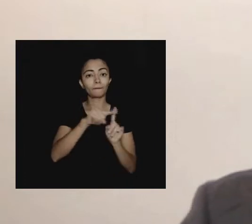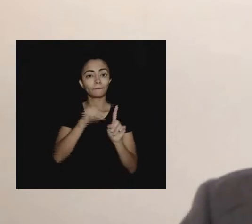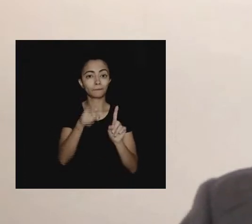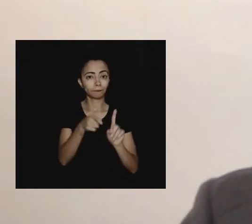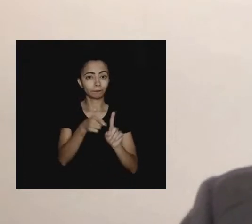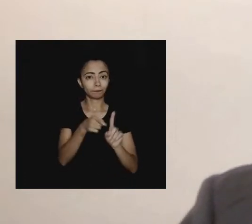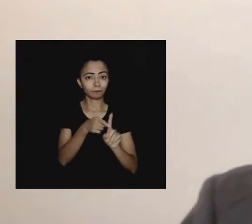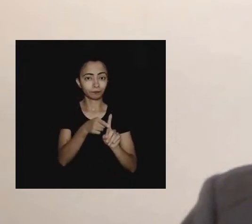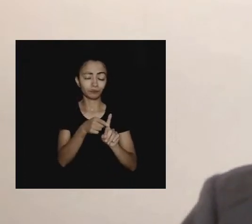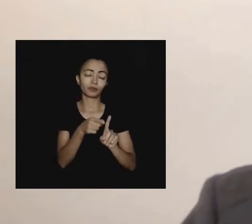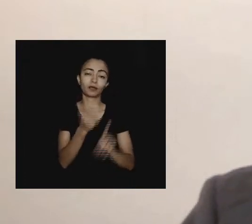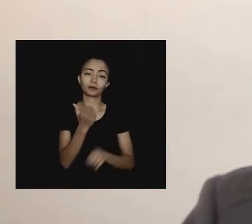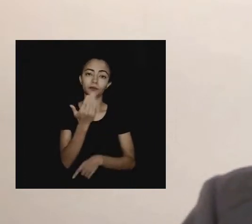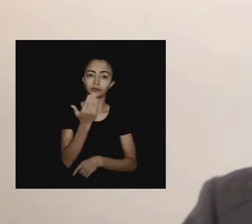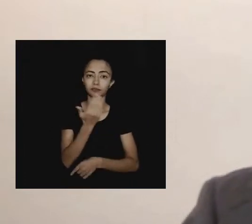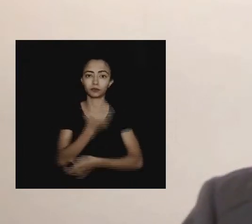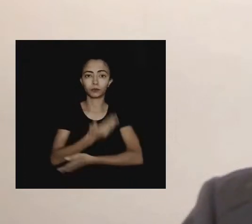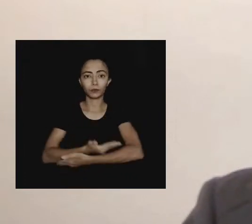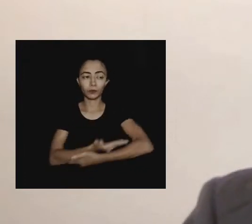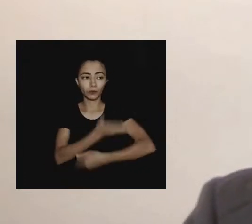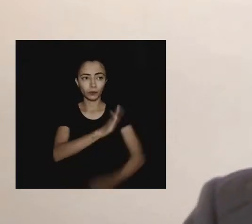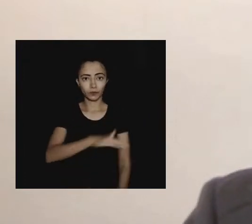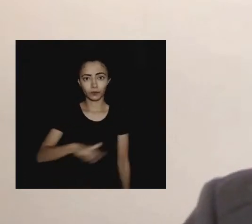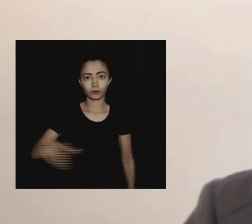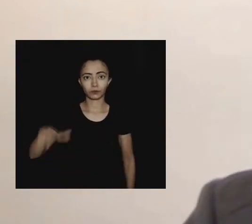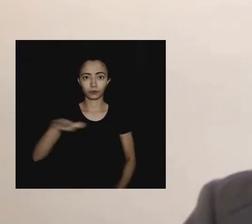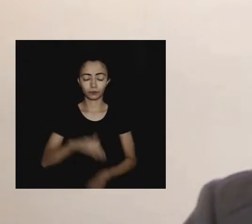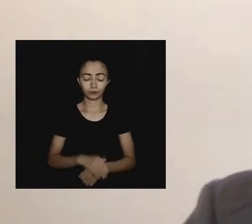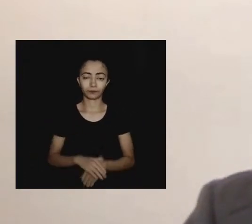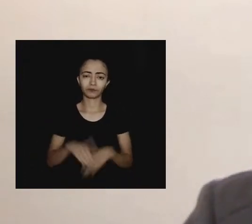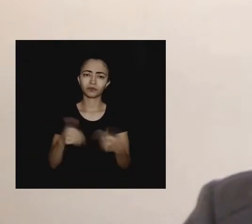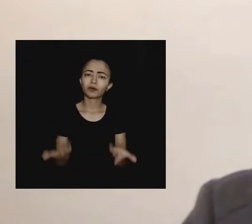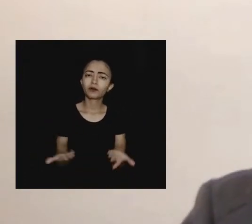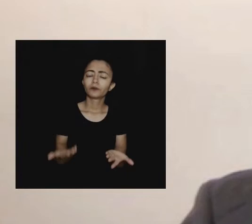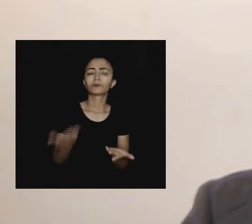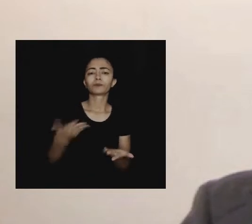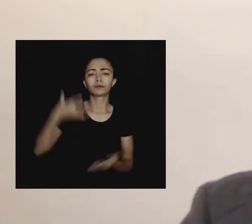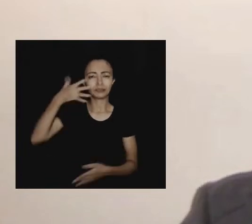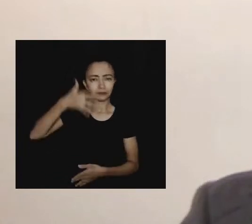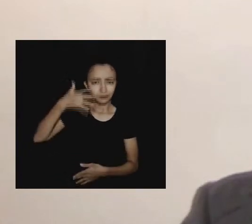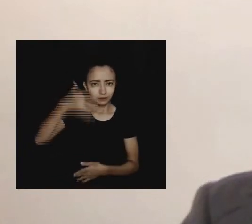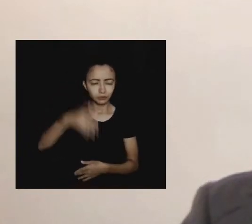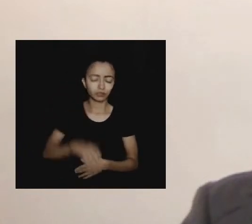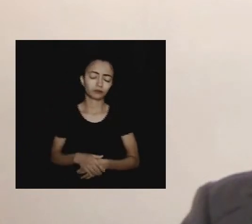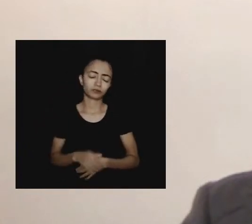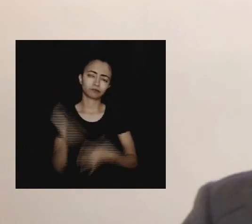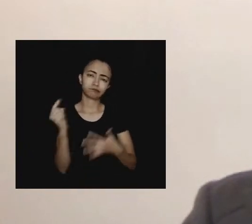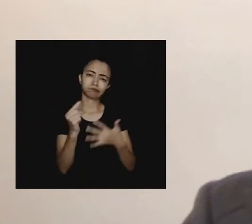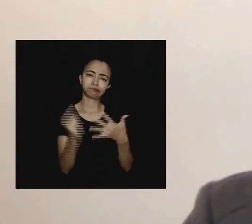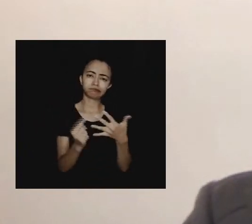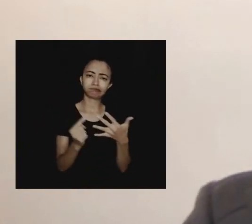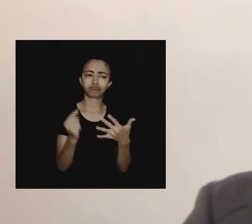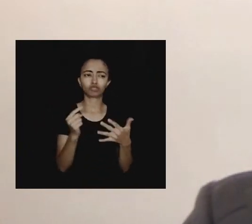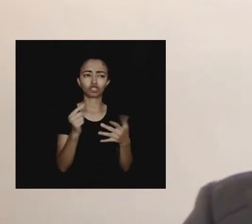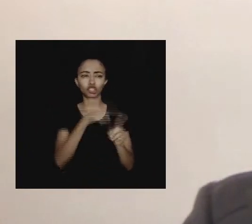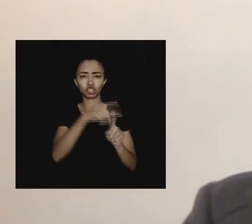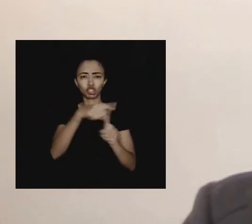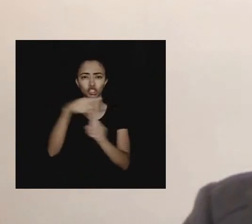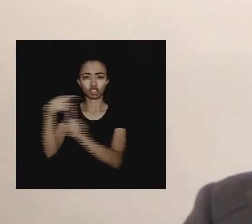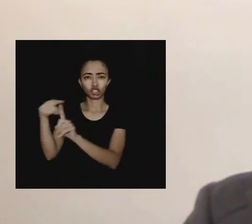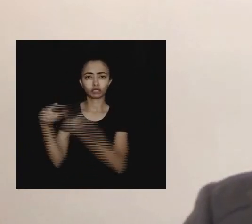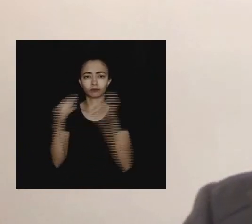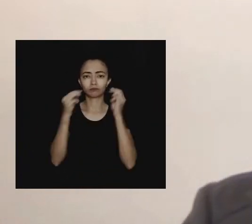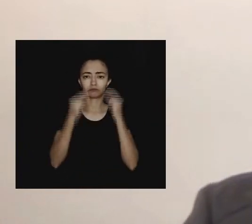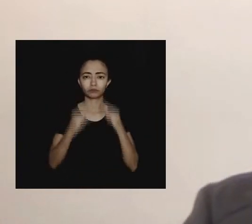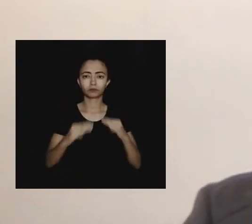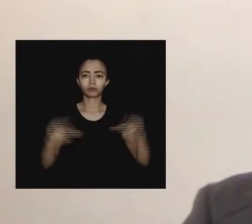children and also breastfeeding. Rodrigo, with all these different marketing strategies for the